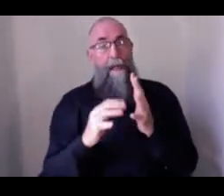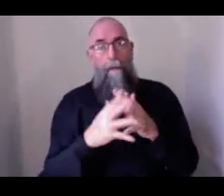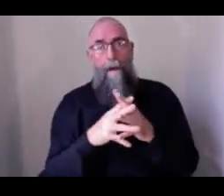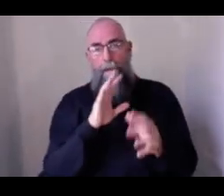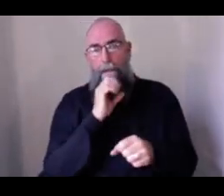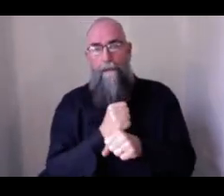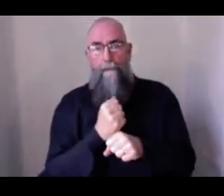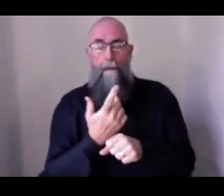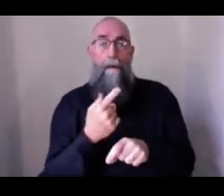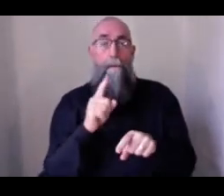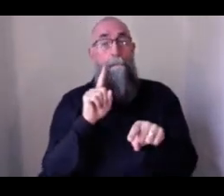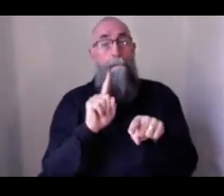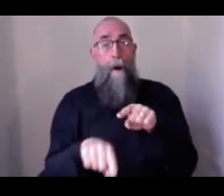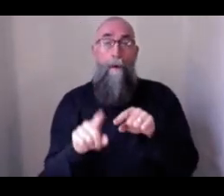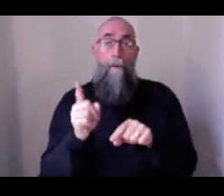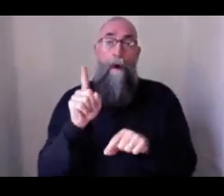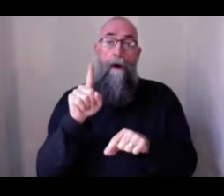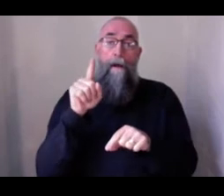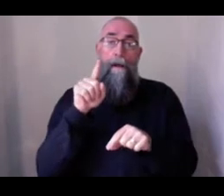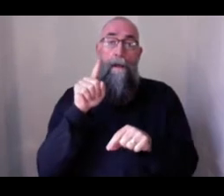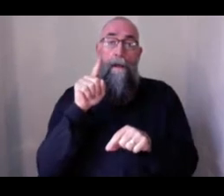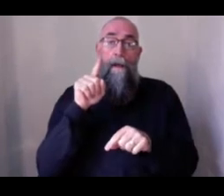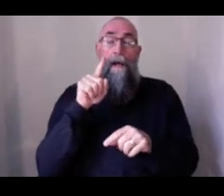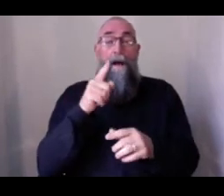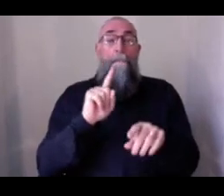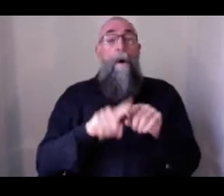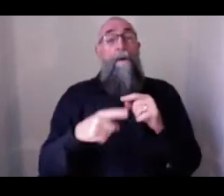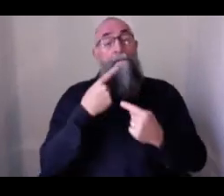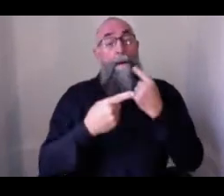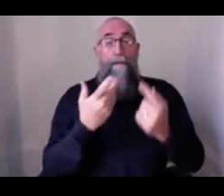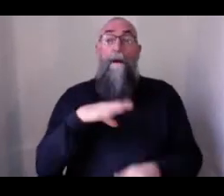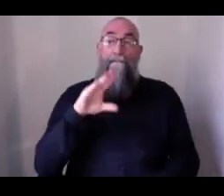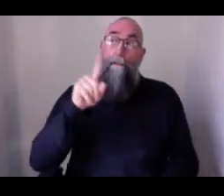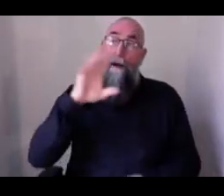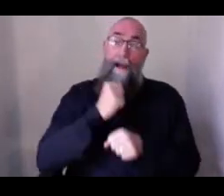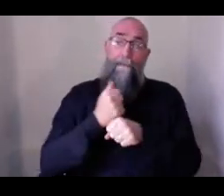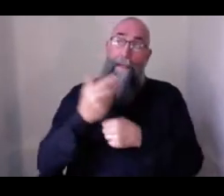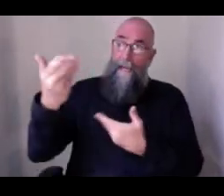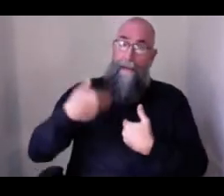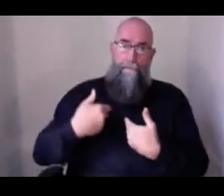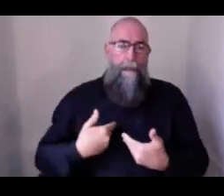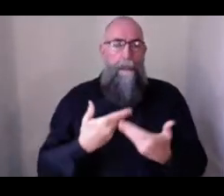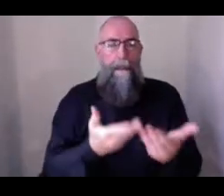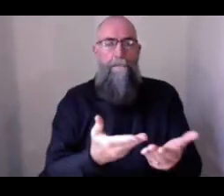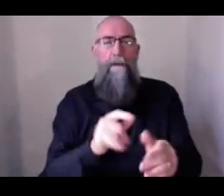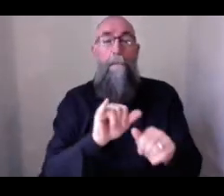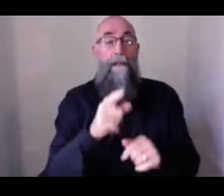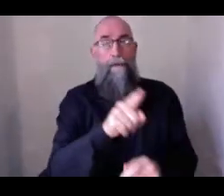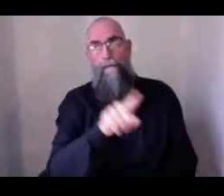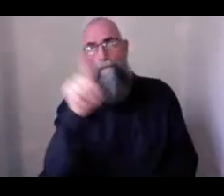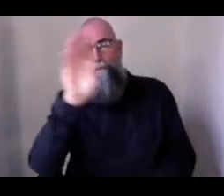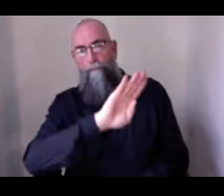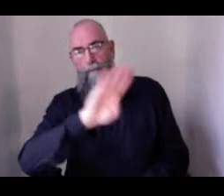just is sort of relaying that information ourselves. So that's the best